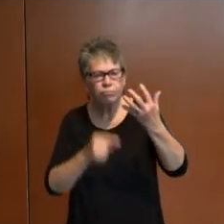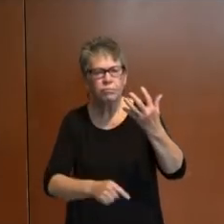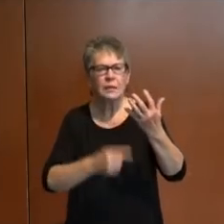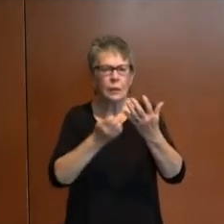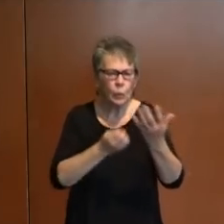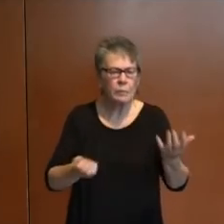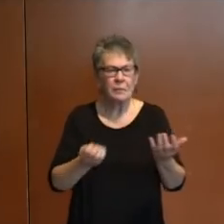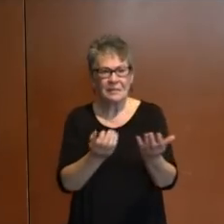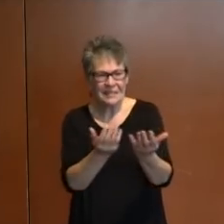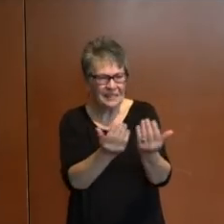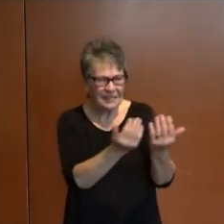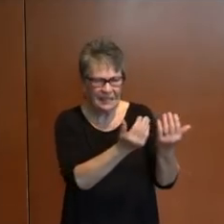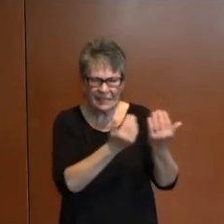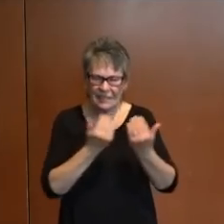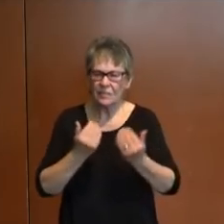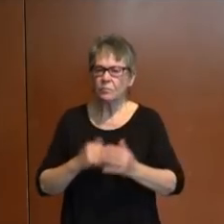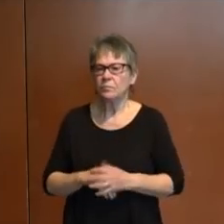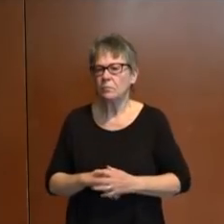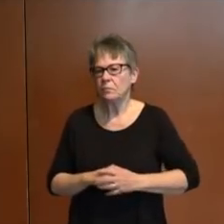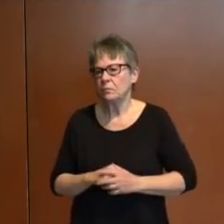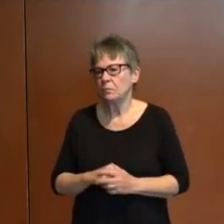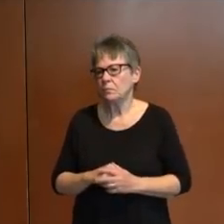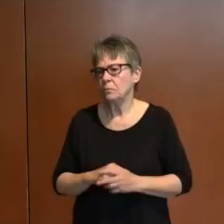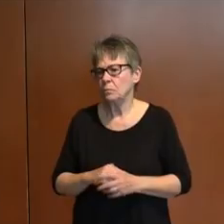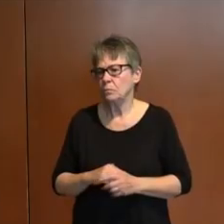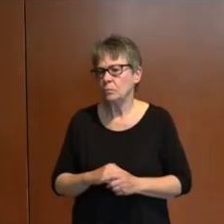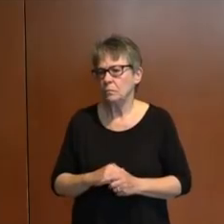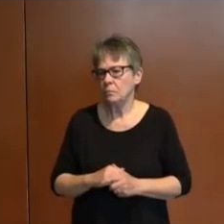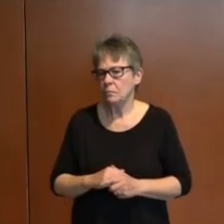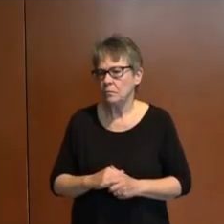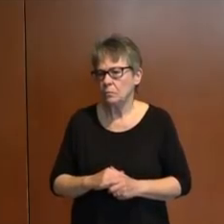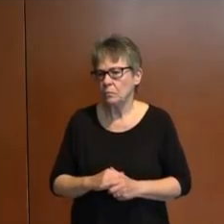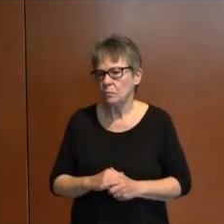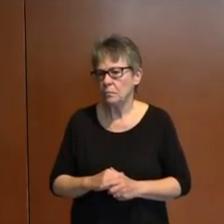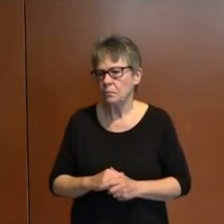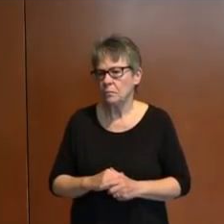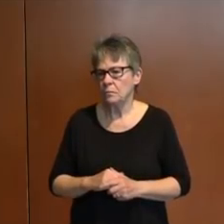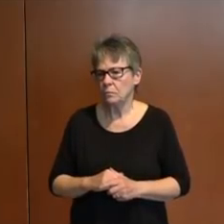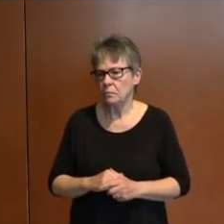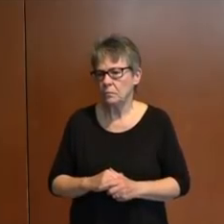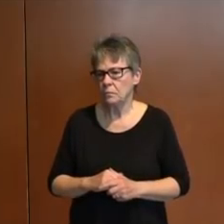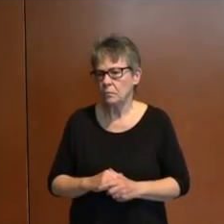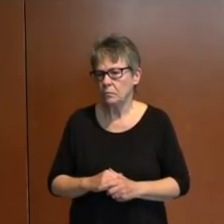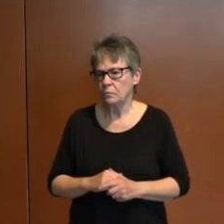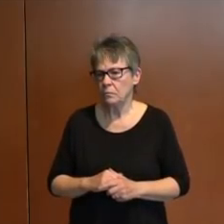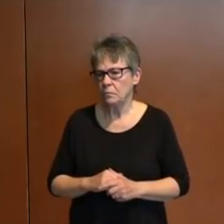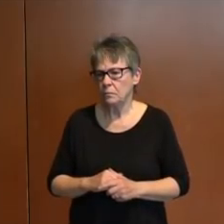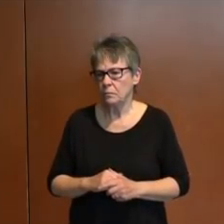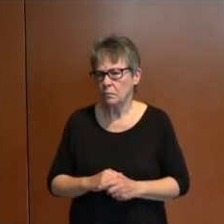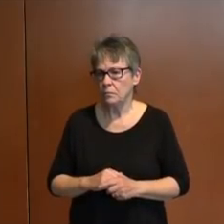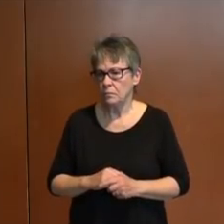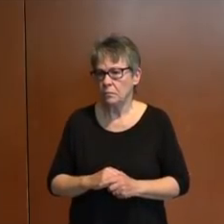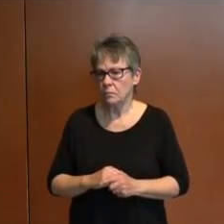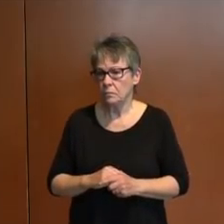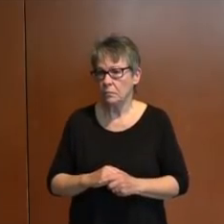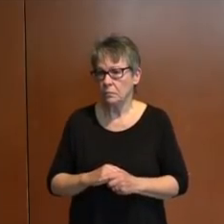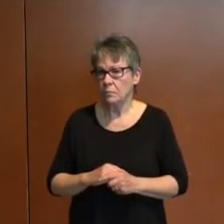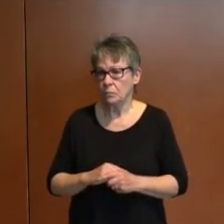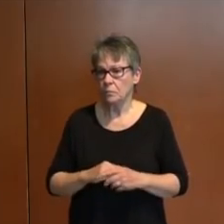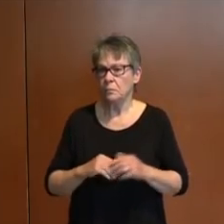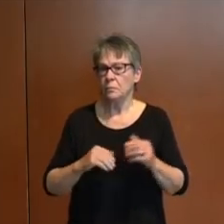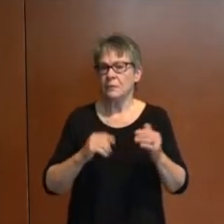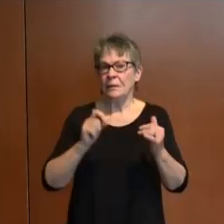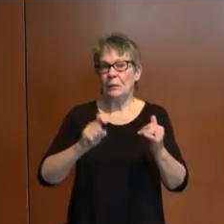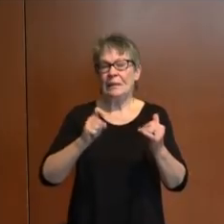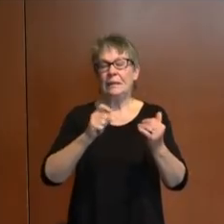critical care beds in New Jersey. We need 2,000 more. And we should have ventilators ratio to critical